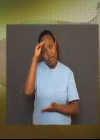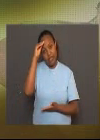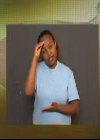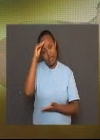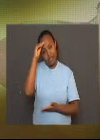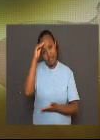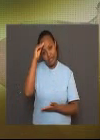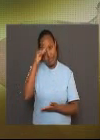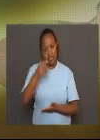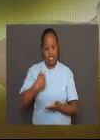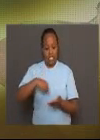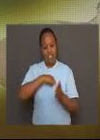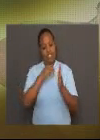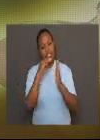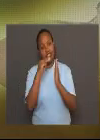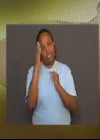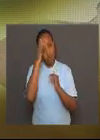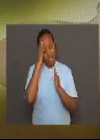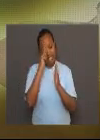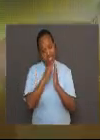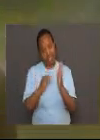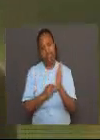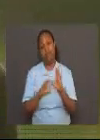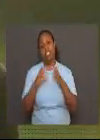part of our system of knowledge.